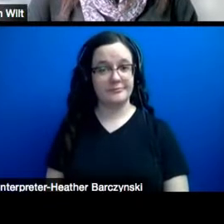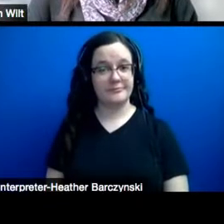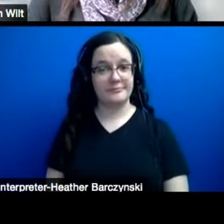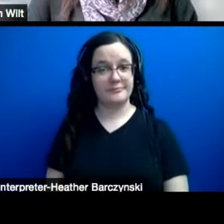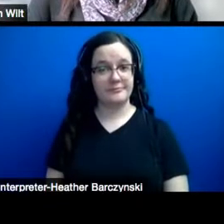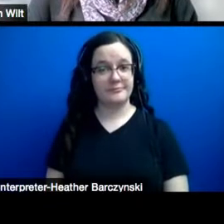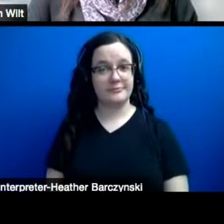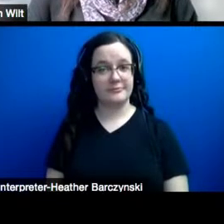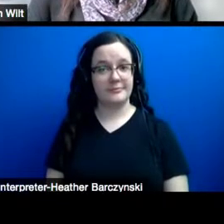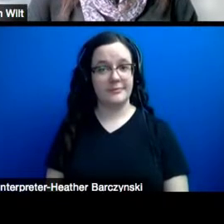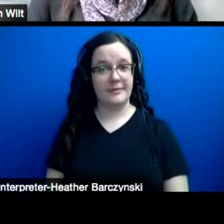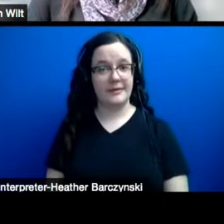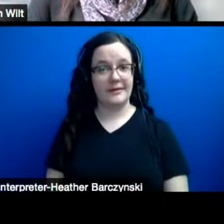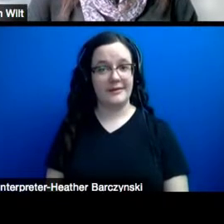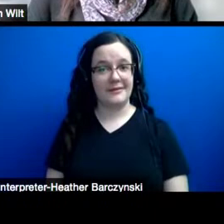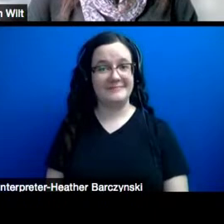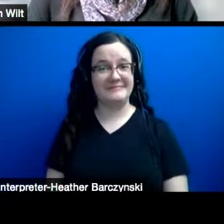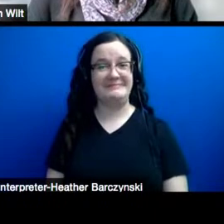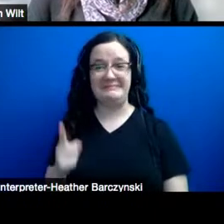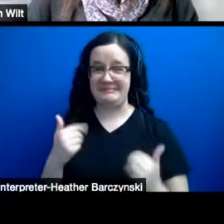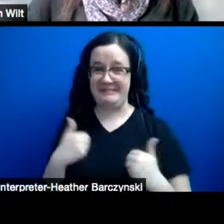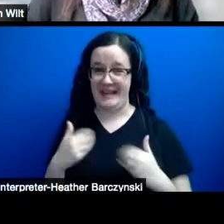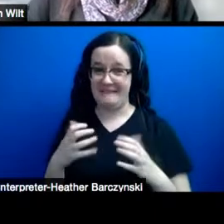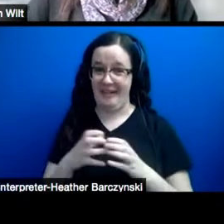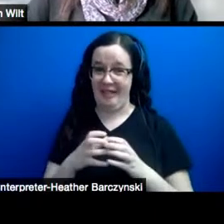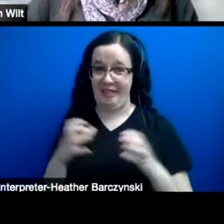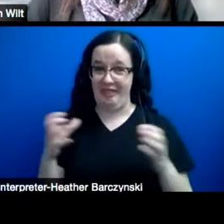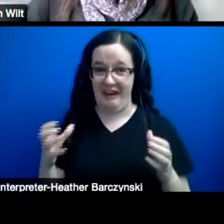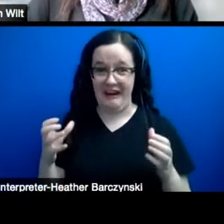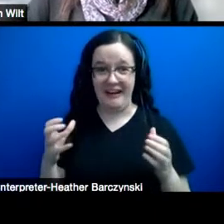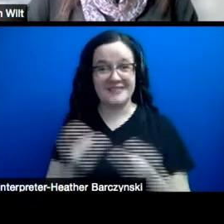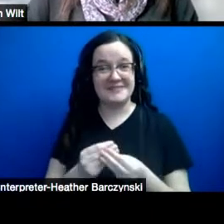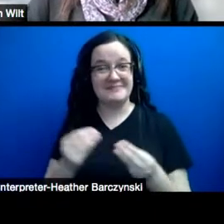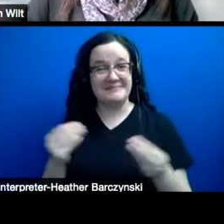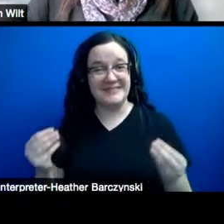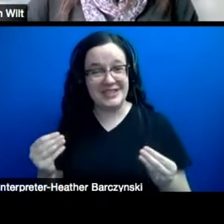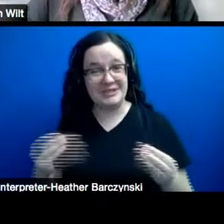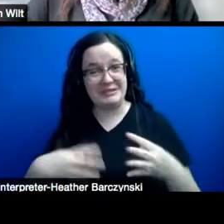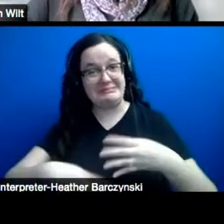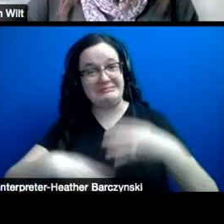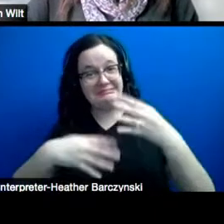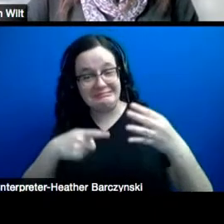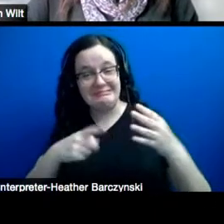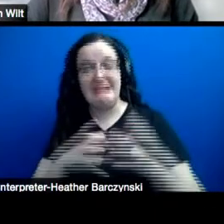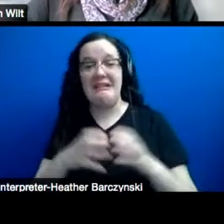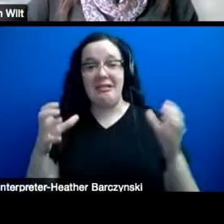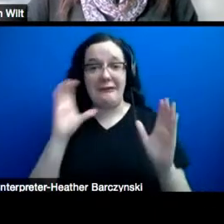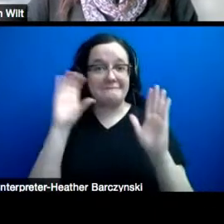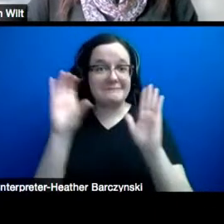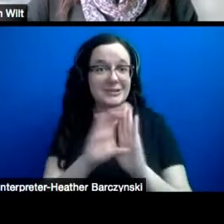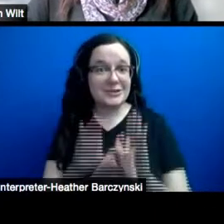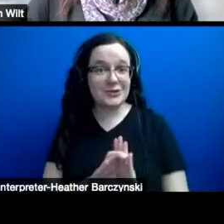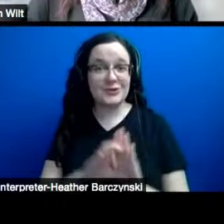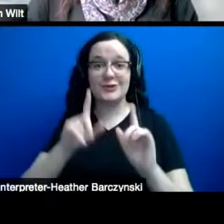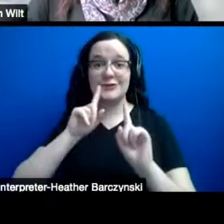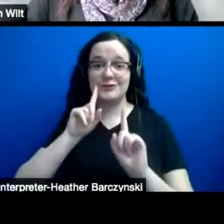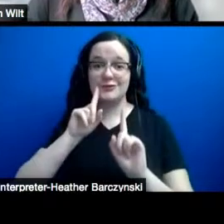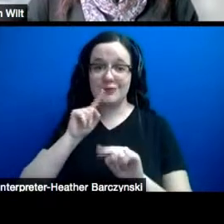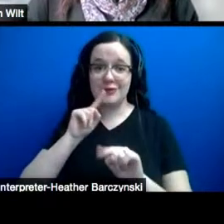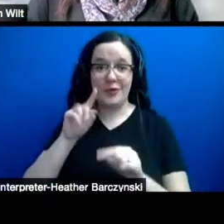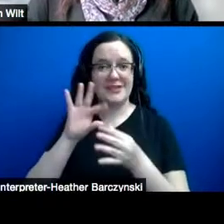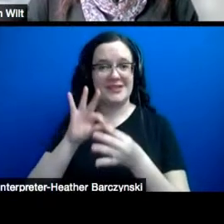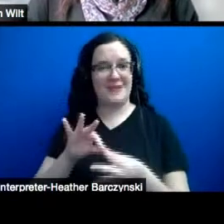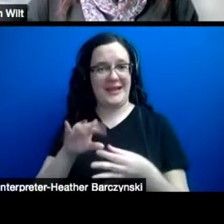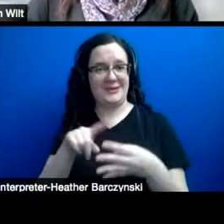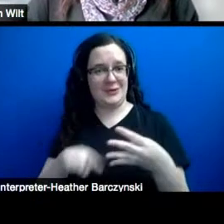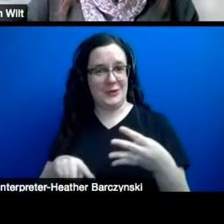You have a lot of material, a lot of pictures, a lot of reports relating to these